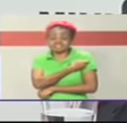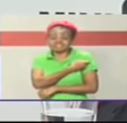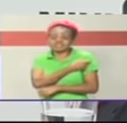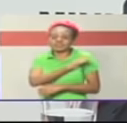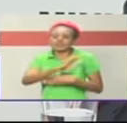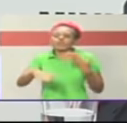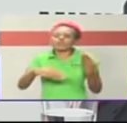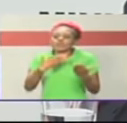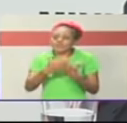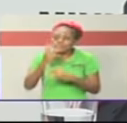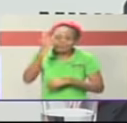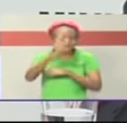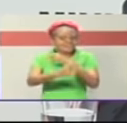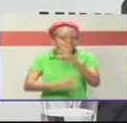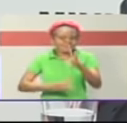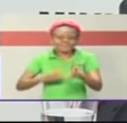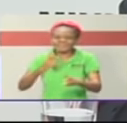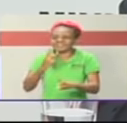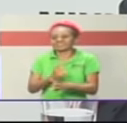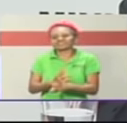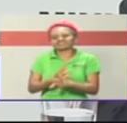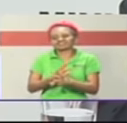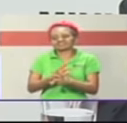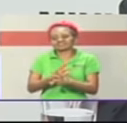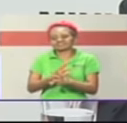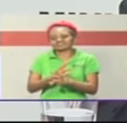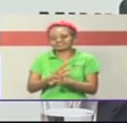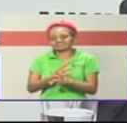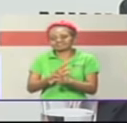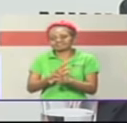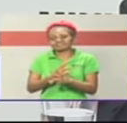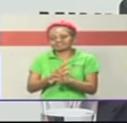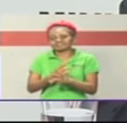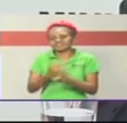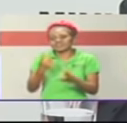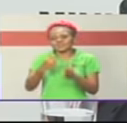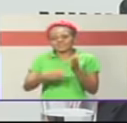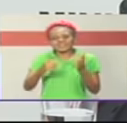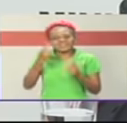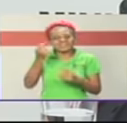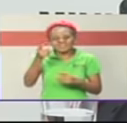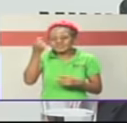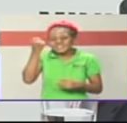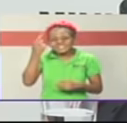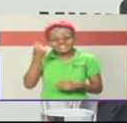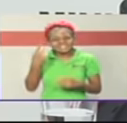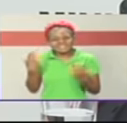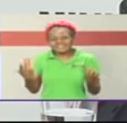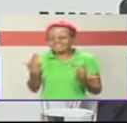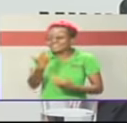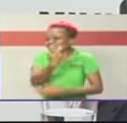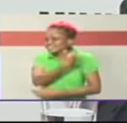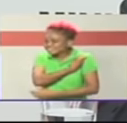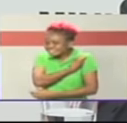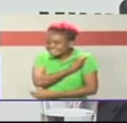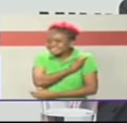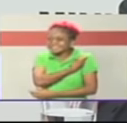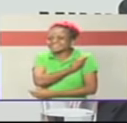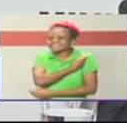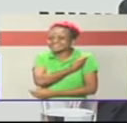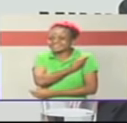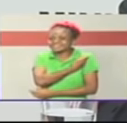around the world. So the takeaway message is that vaccines, the benefits